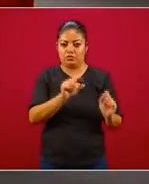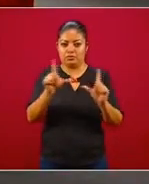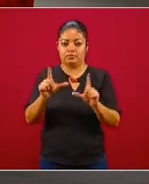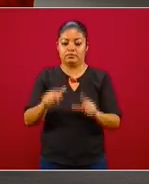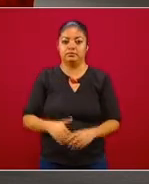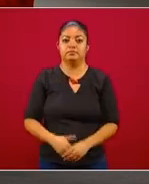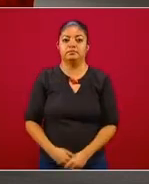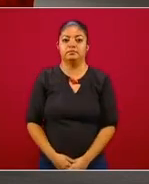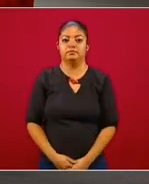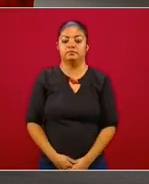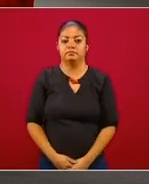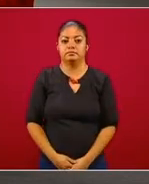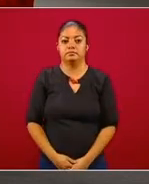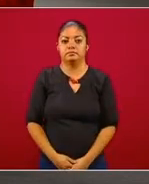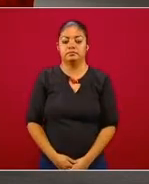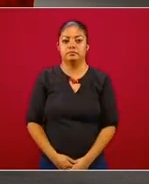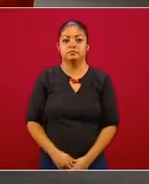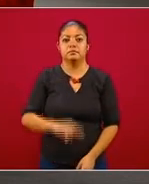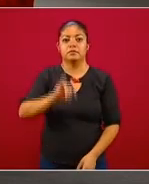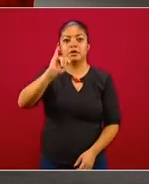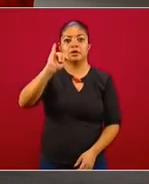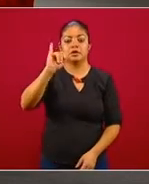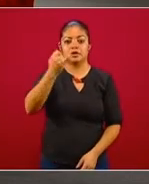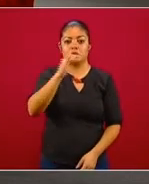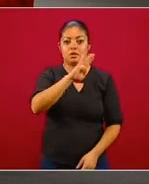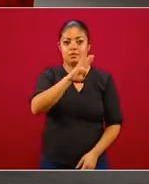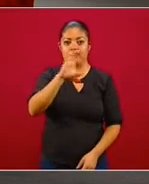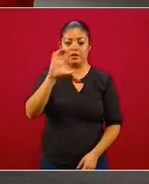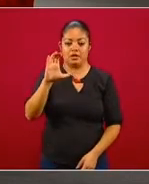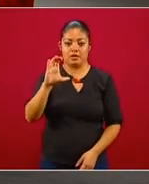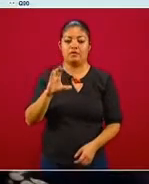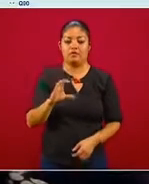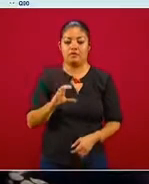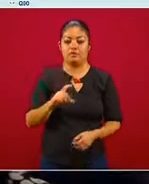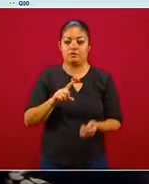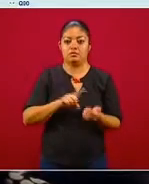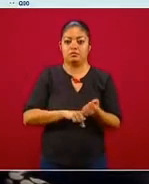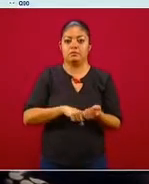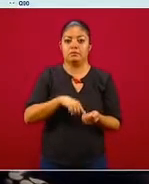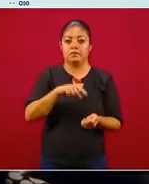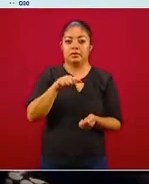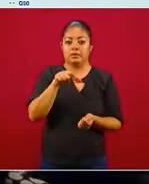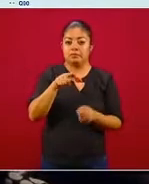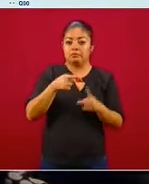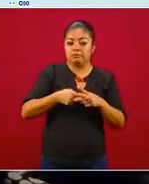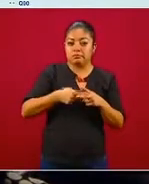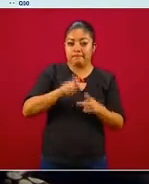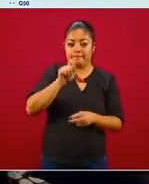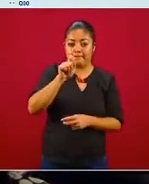sometimes infer some sort of delay in the presentation of the information.